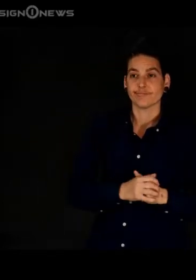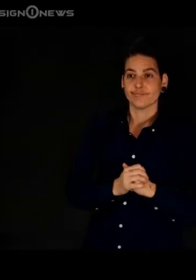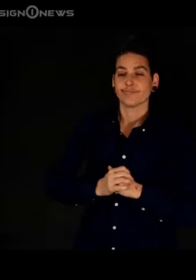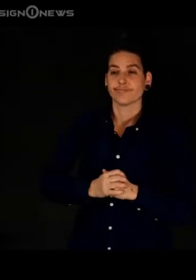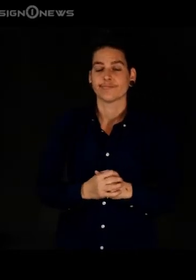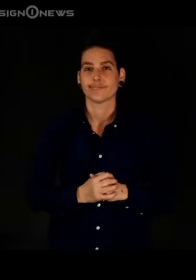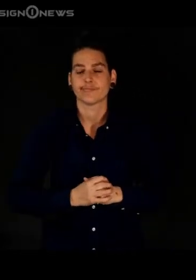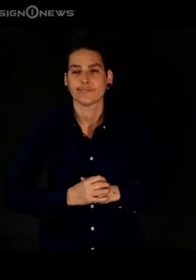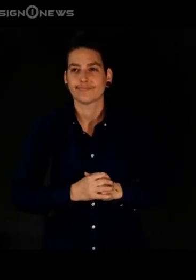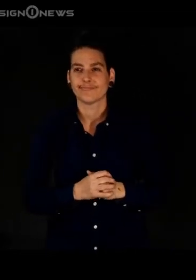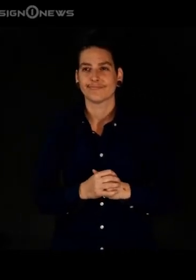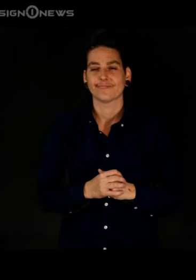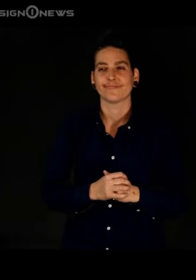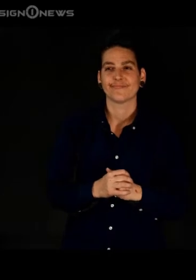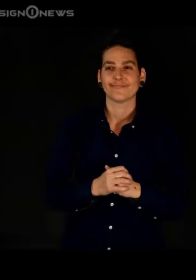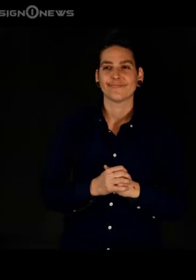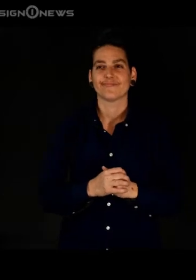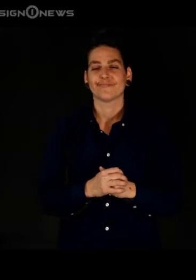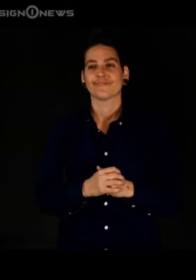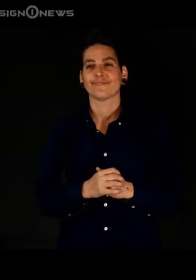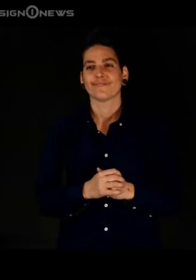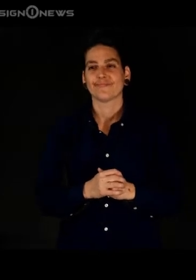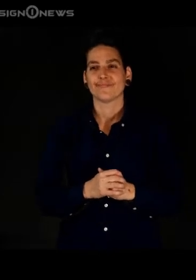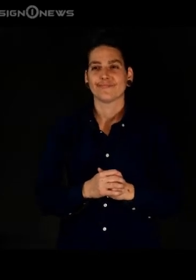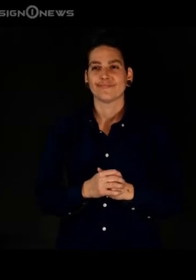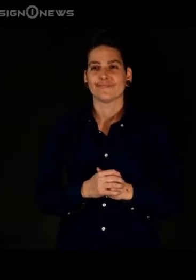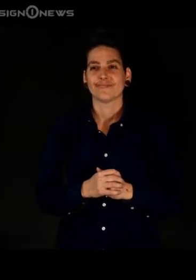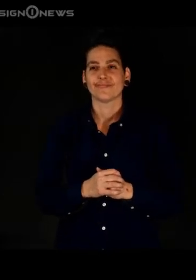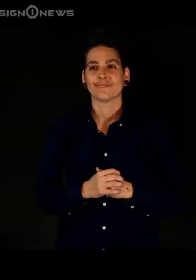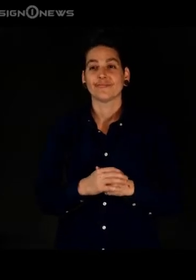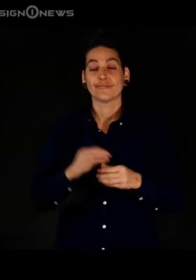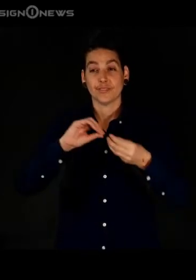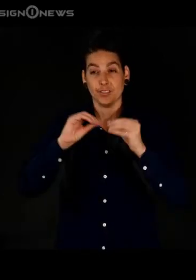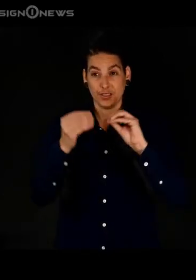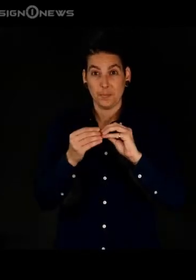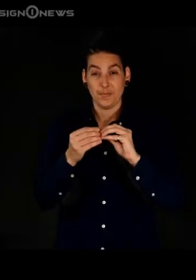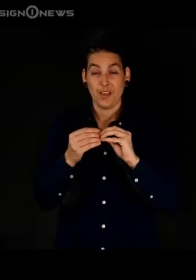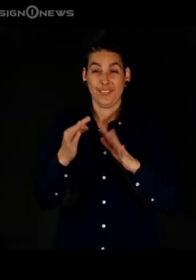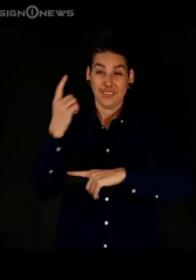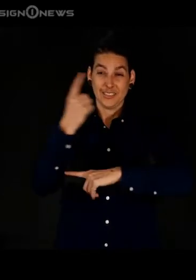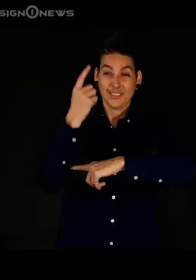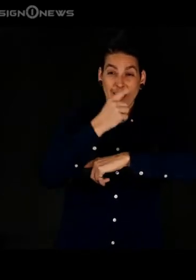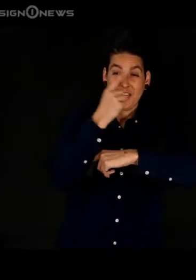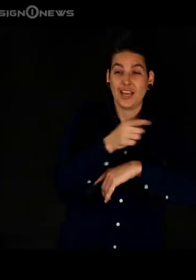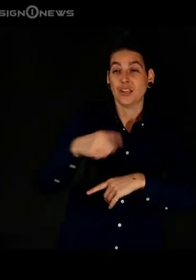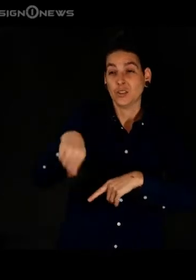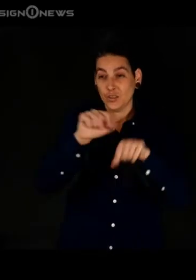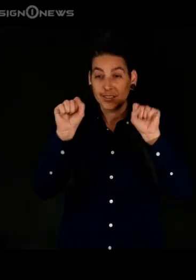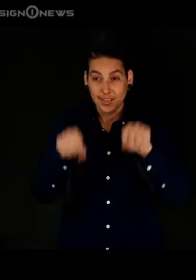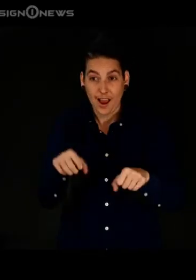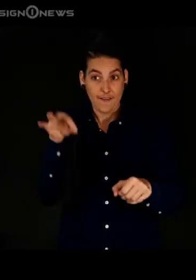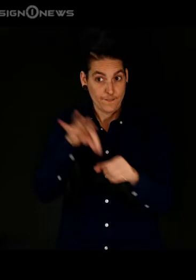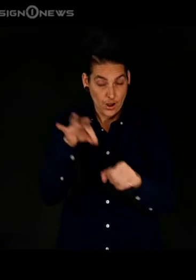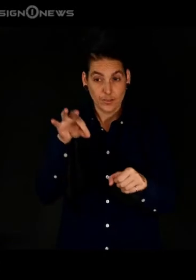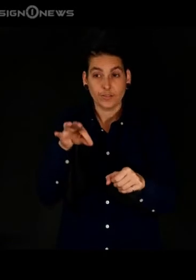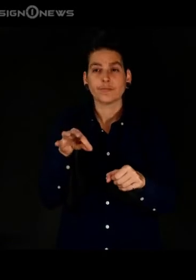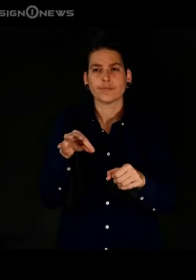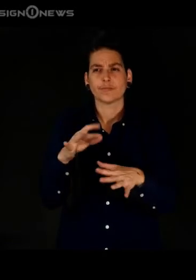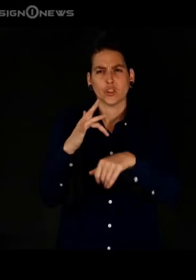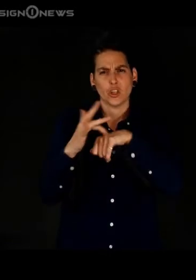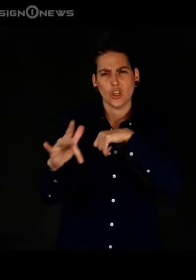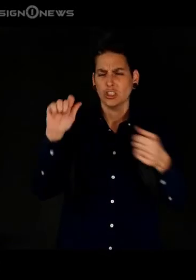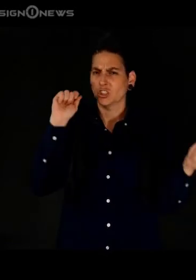to drink of water. The number of days you are allowed to vote early